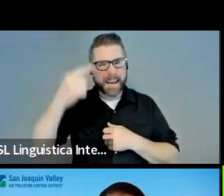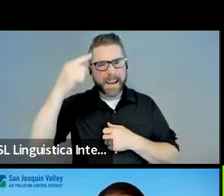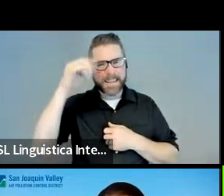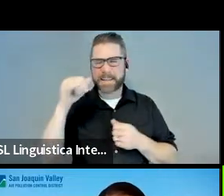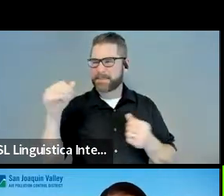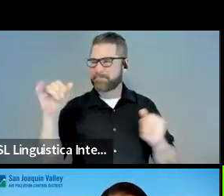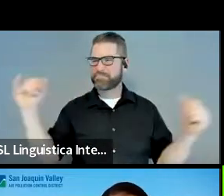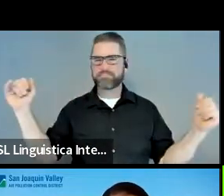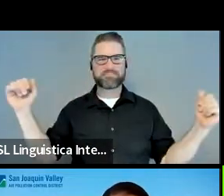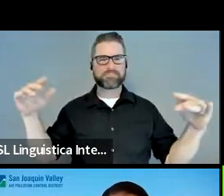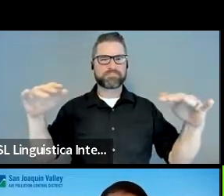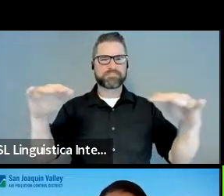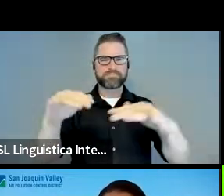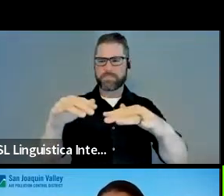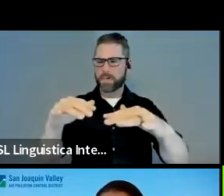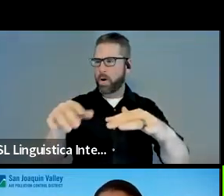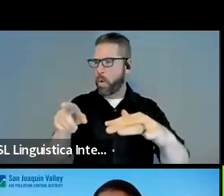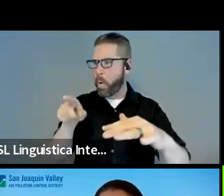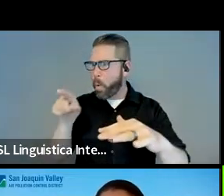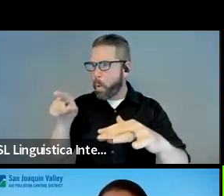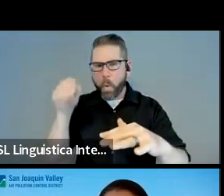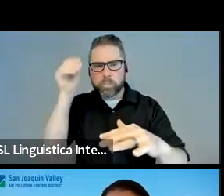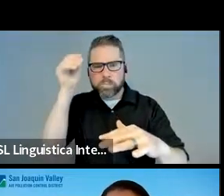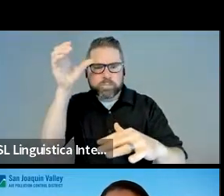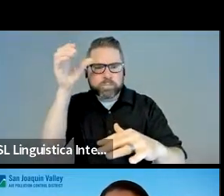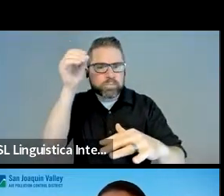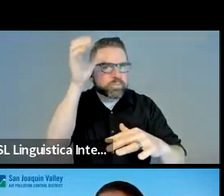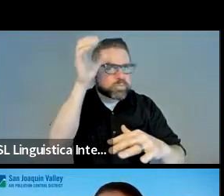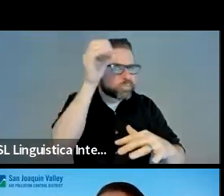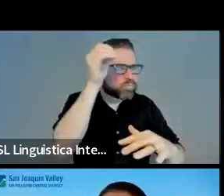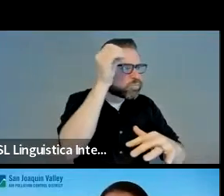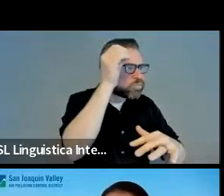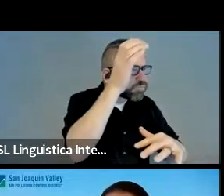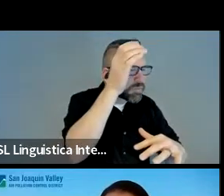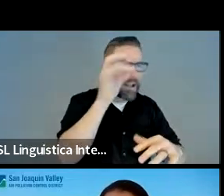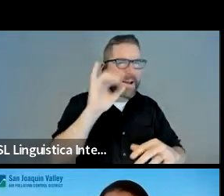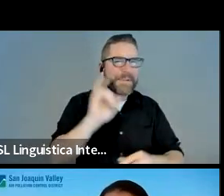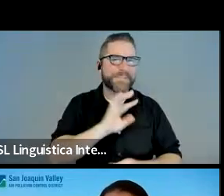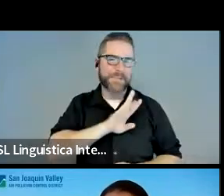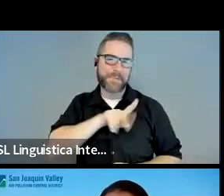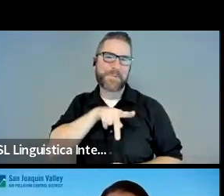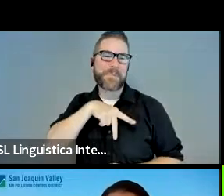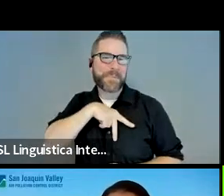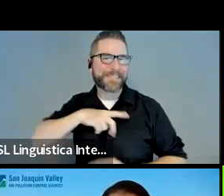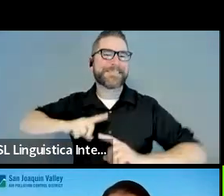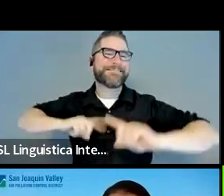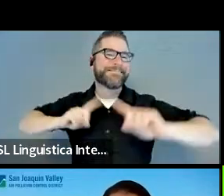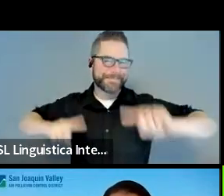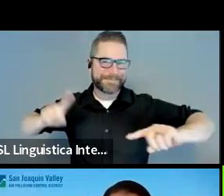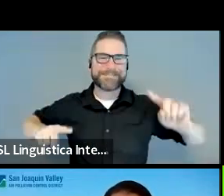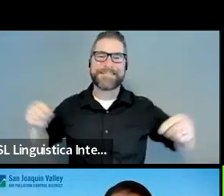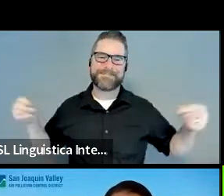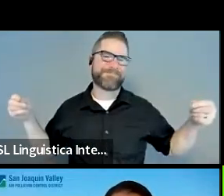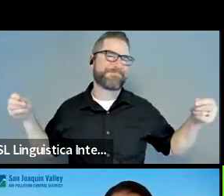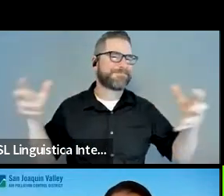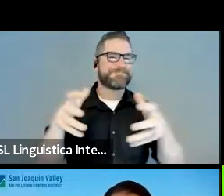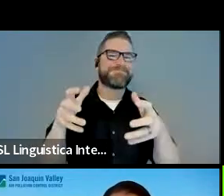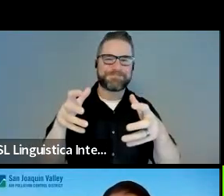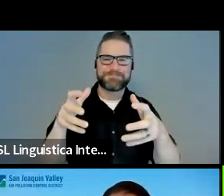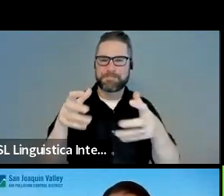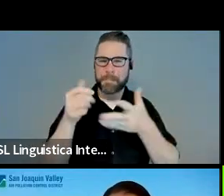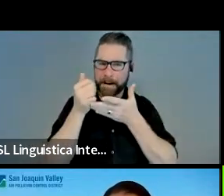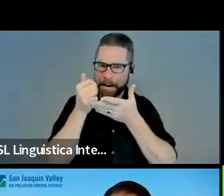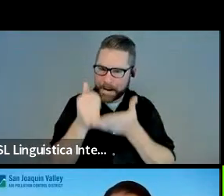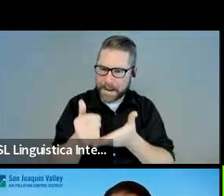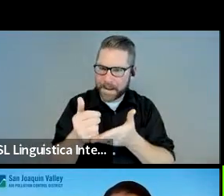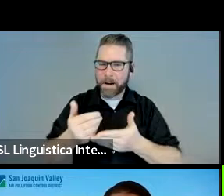together minds as well as personalities to move forward